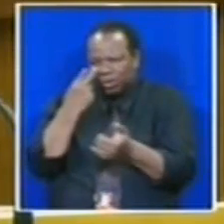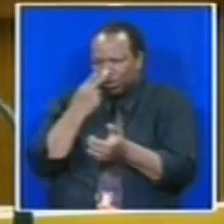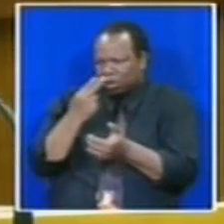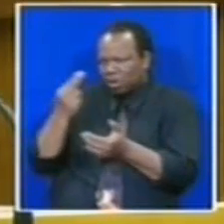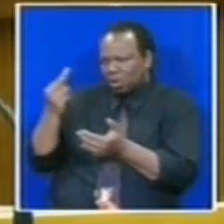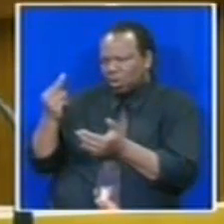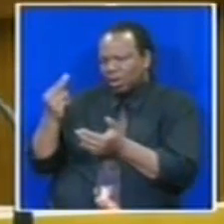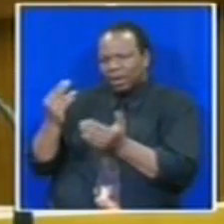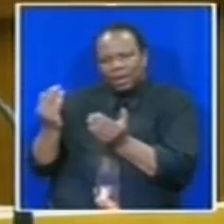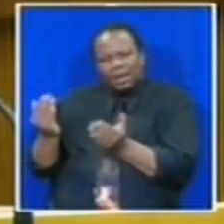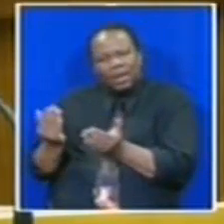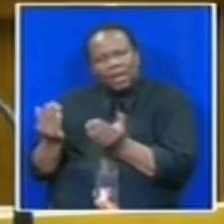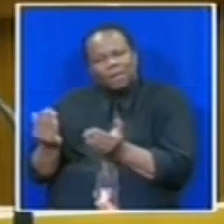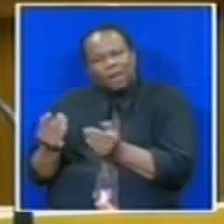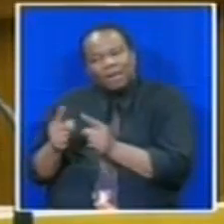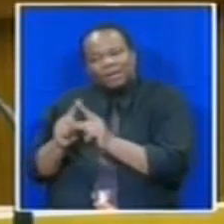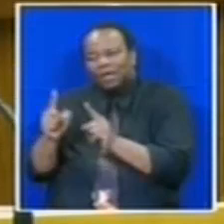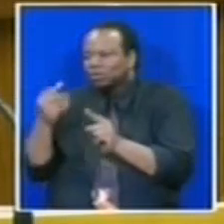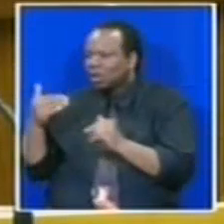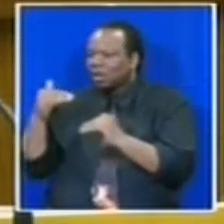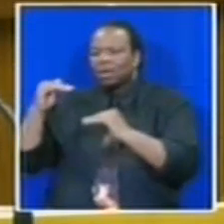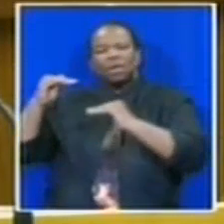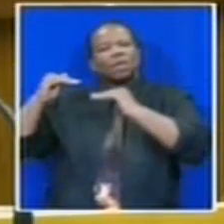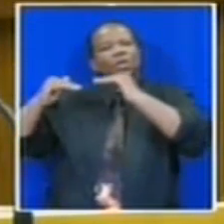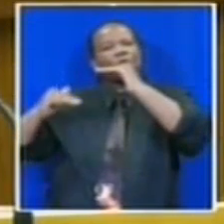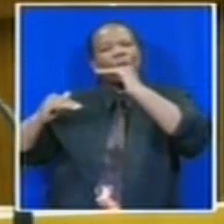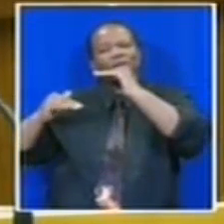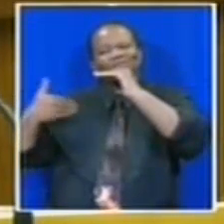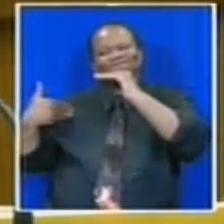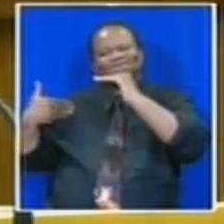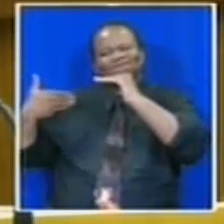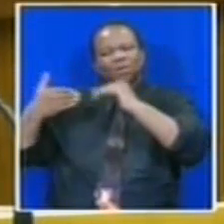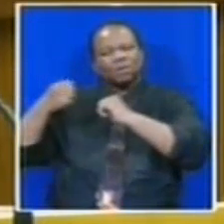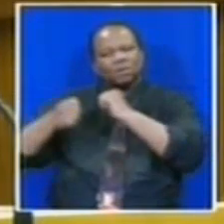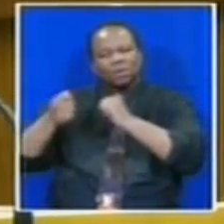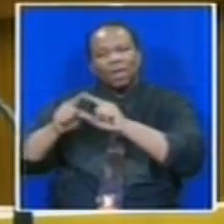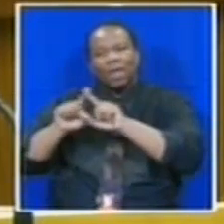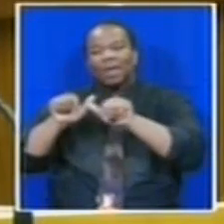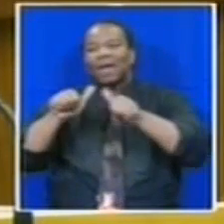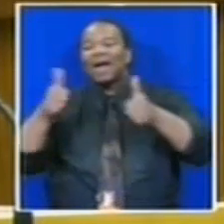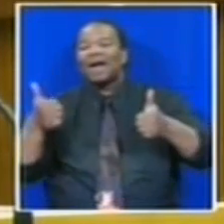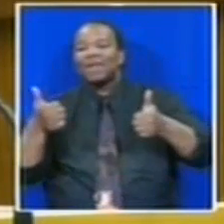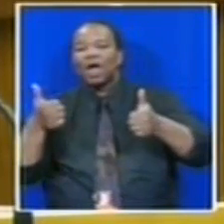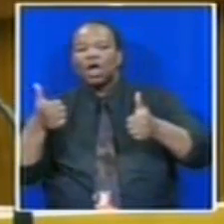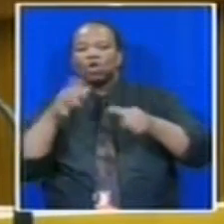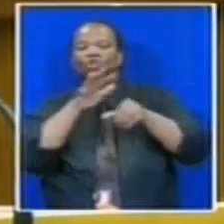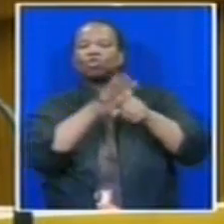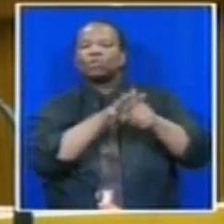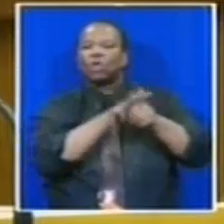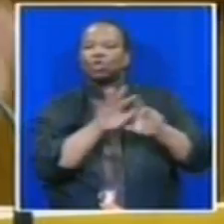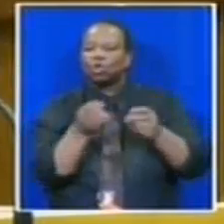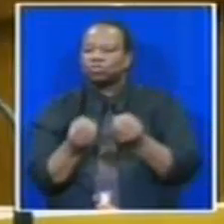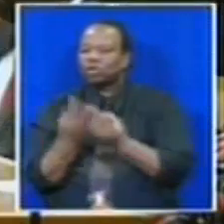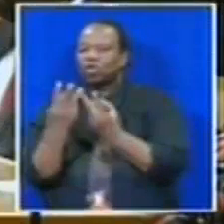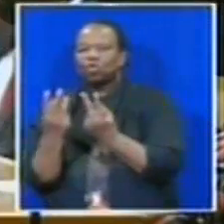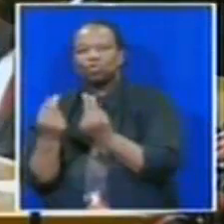need to confront long-standing inequalities in our society and forms of domination without creating new ones. We need to